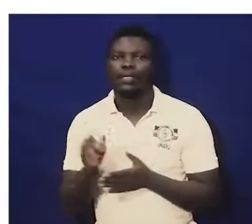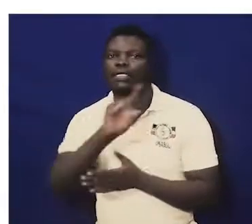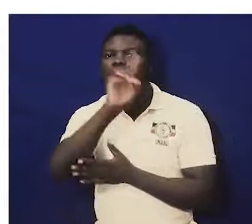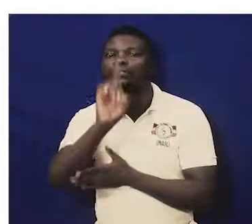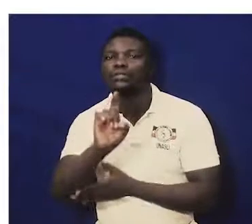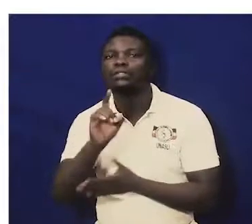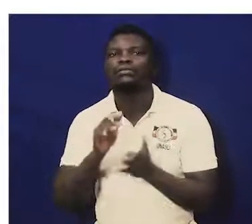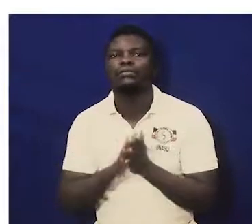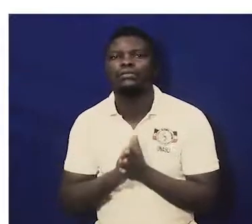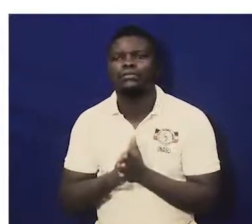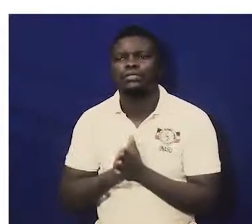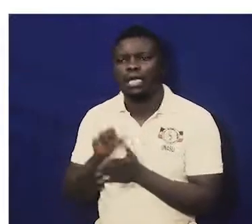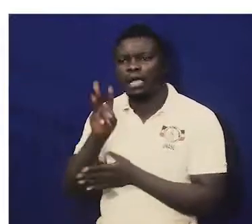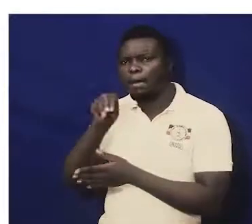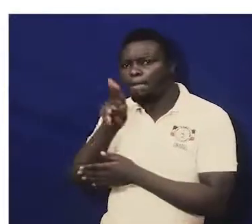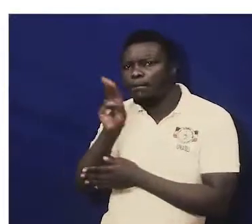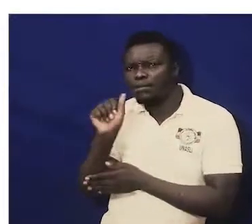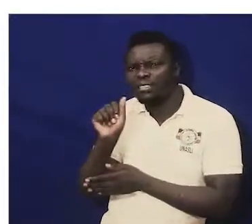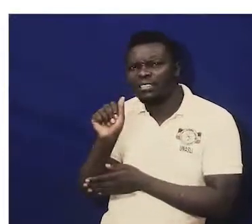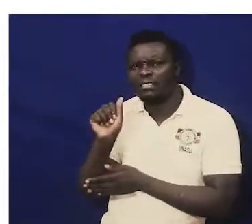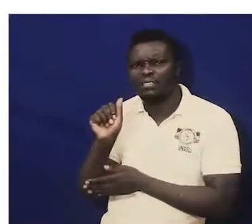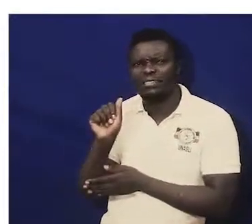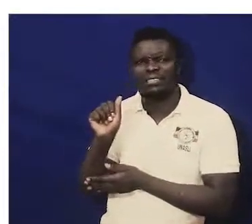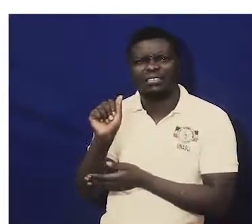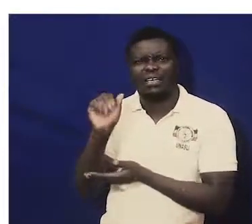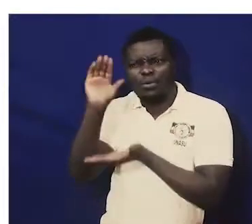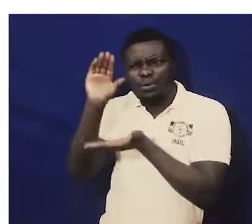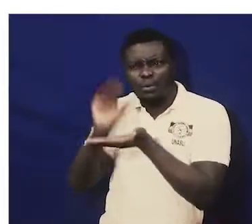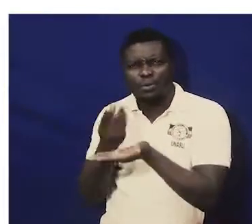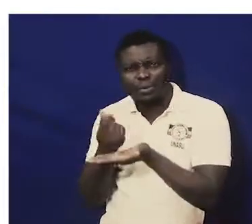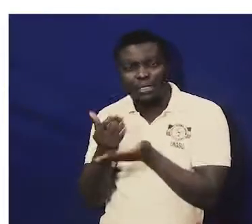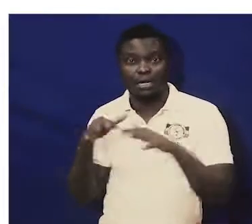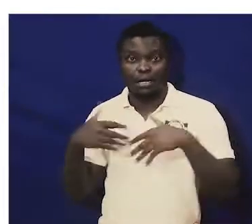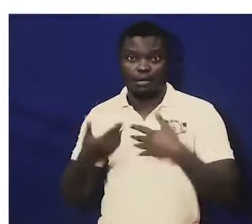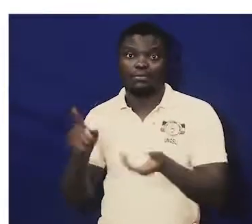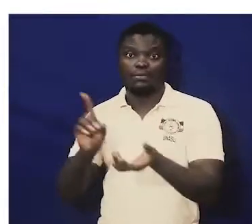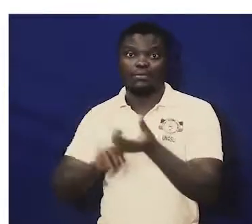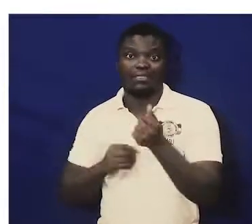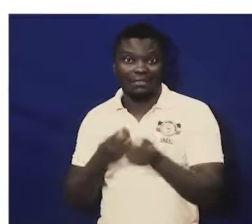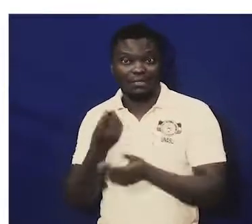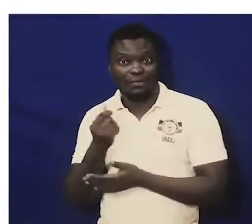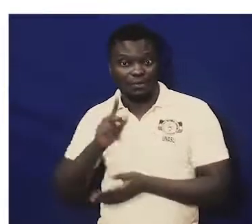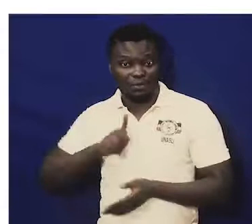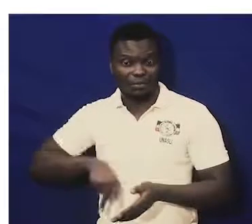question is, did Musa make a loss or a profit?